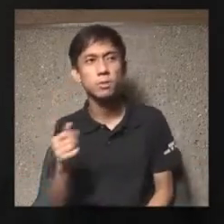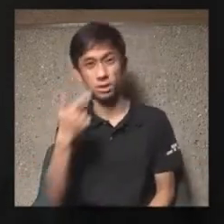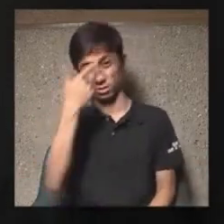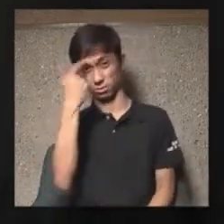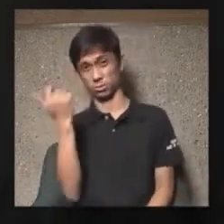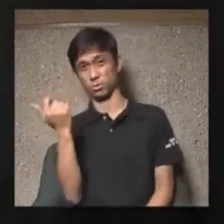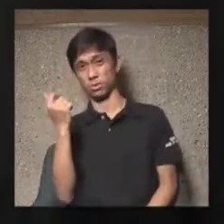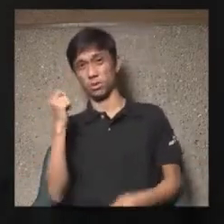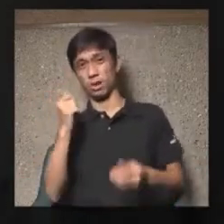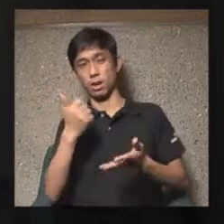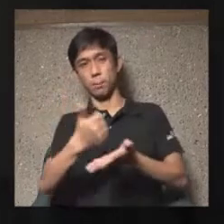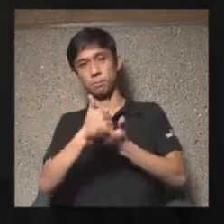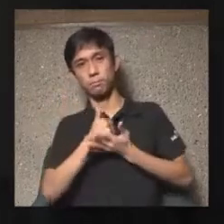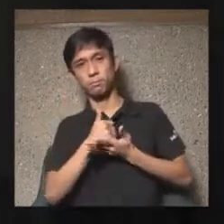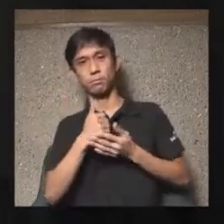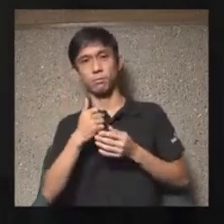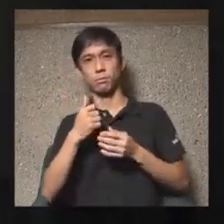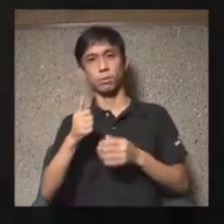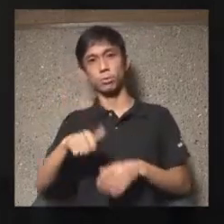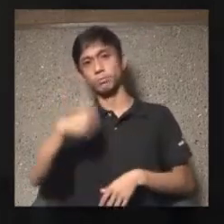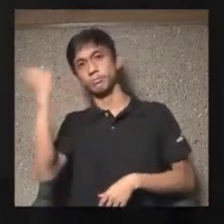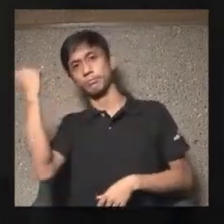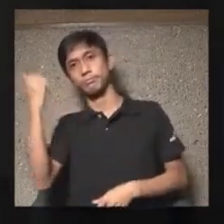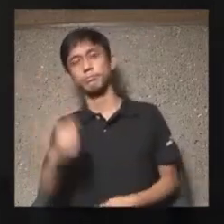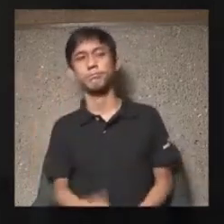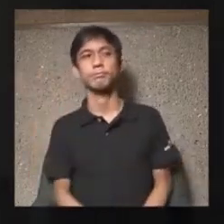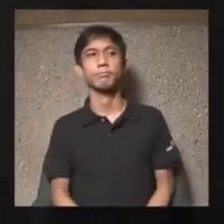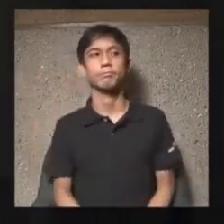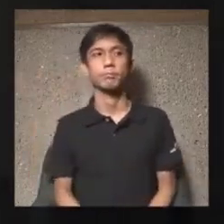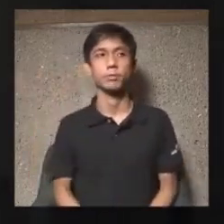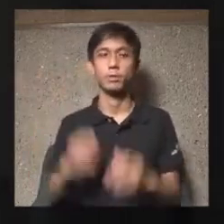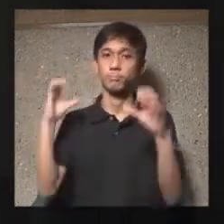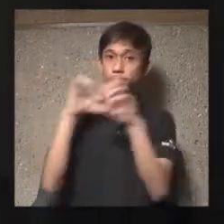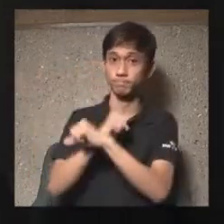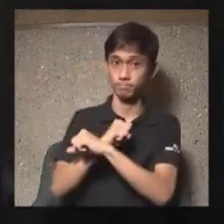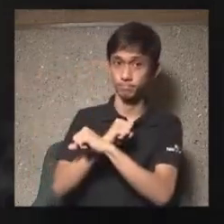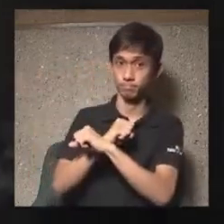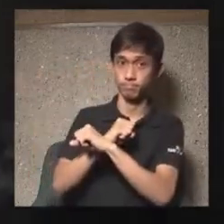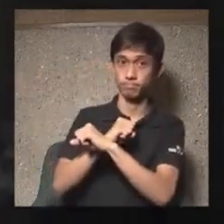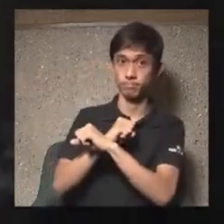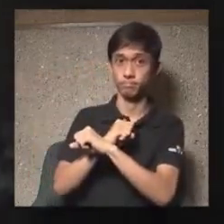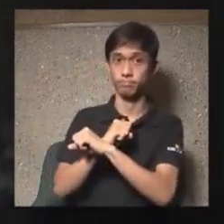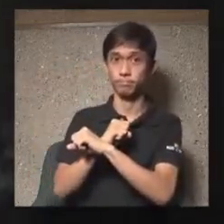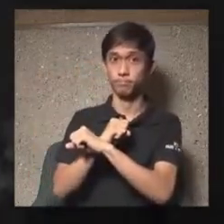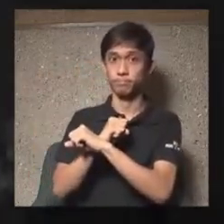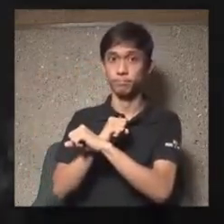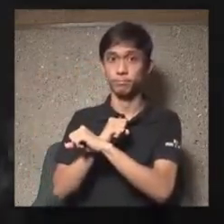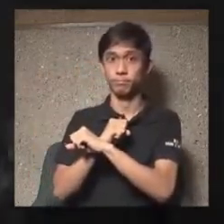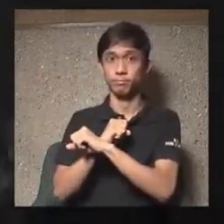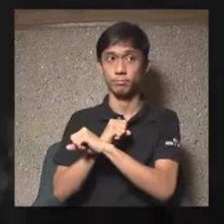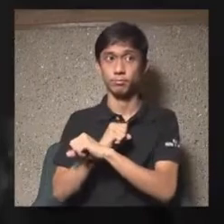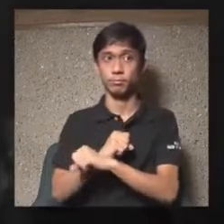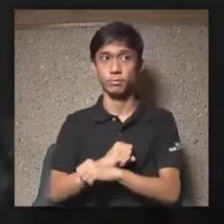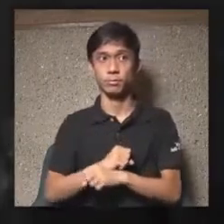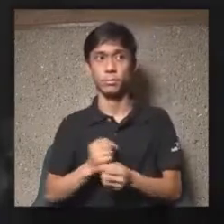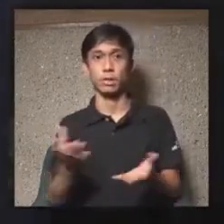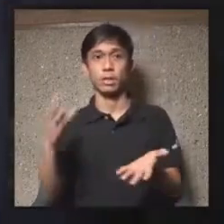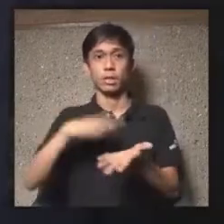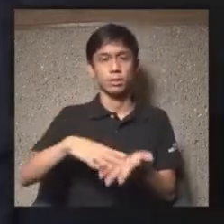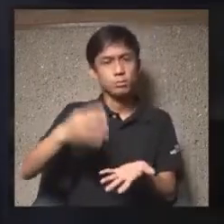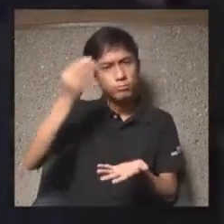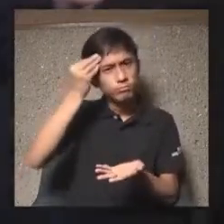I'll end with this line. I have learned that I do not have to chase after